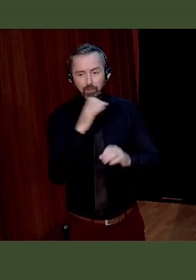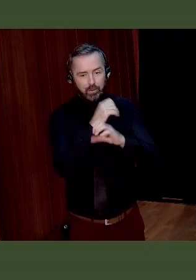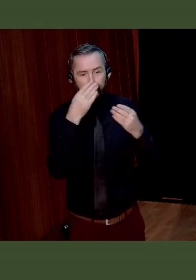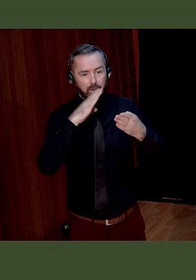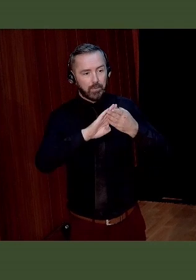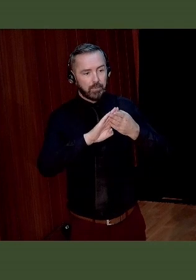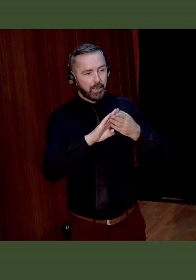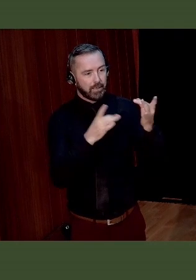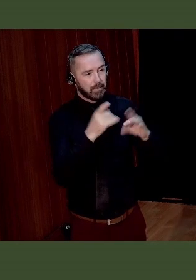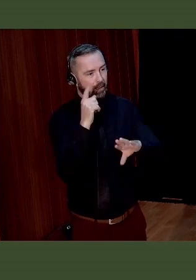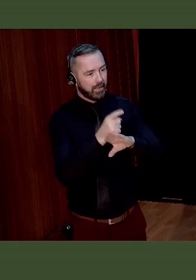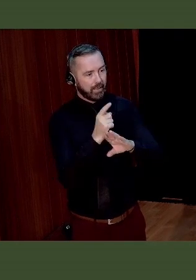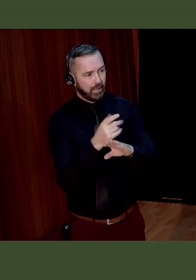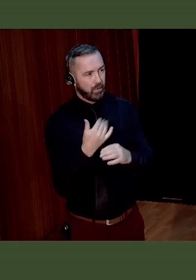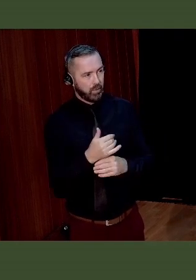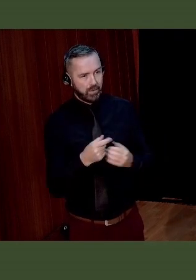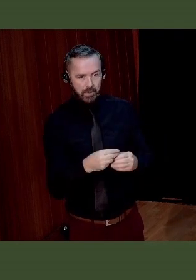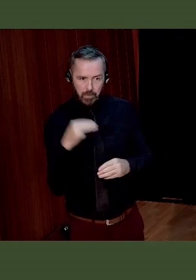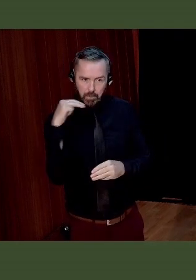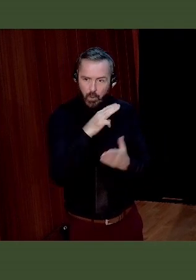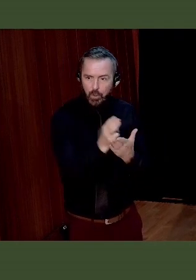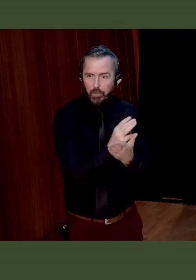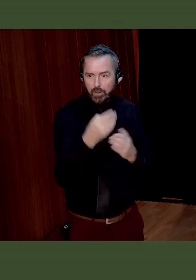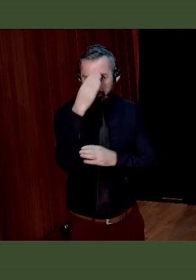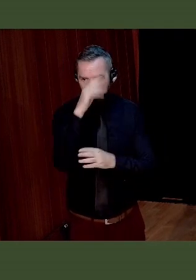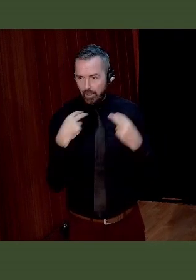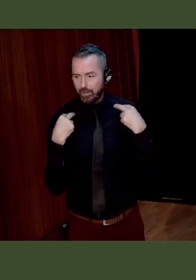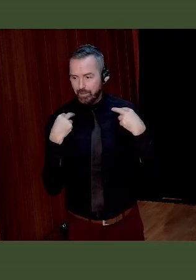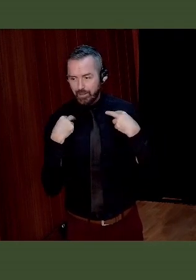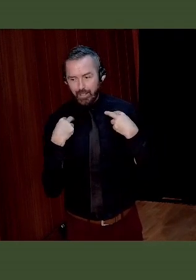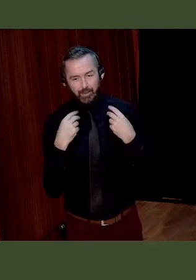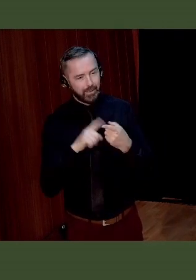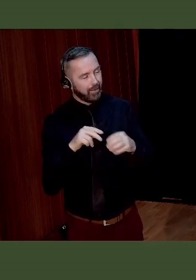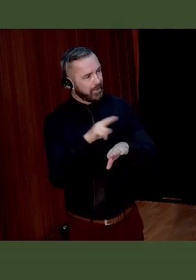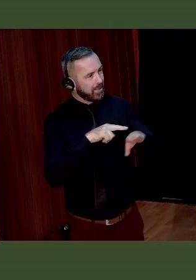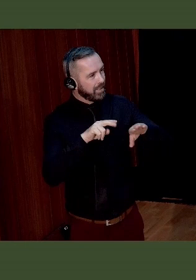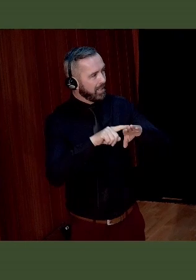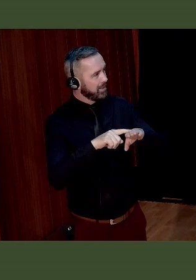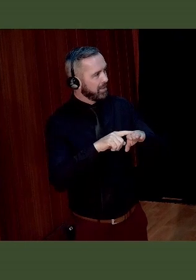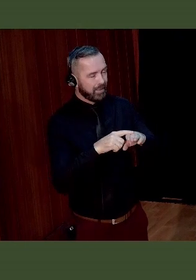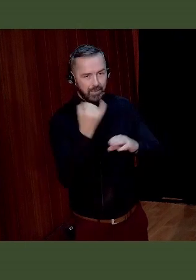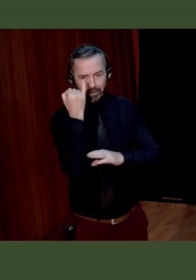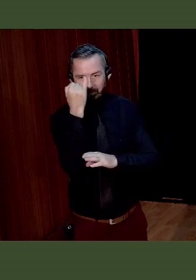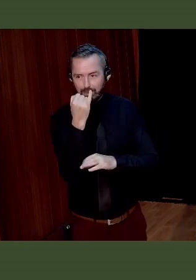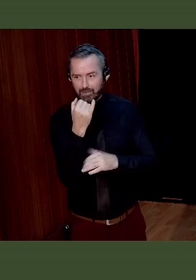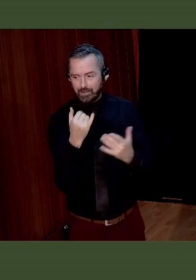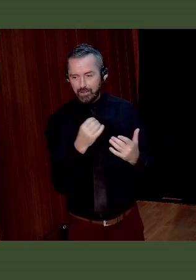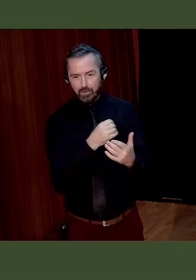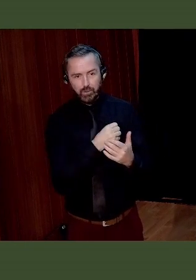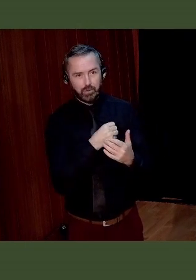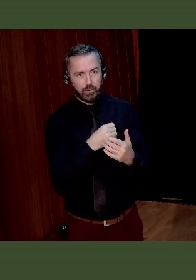If it was a clear message was made there that it was an integral part of the Irish language of the national that was being imagined.